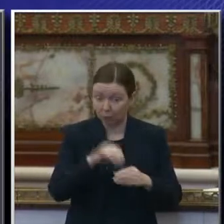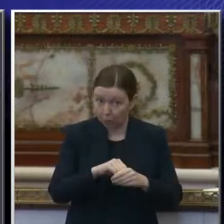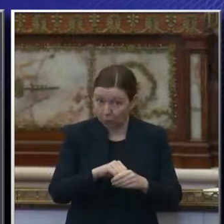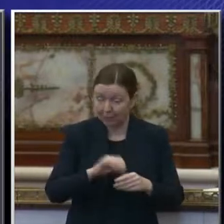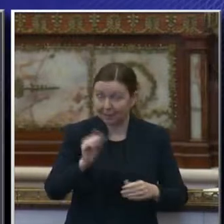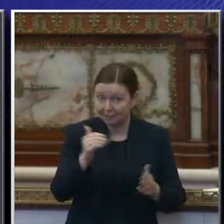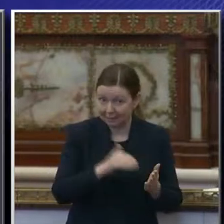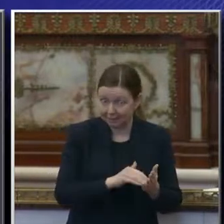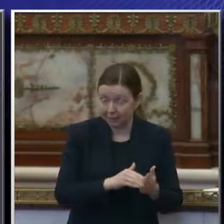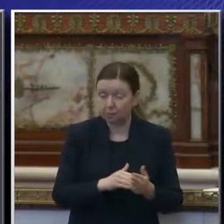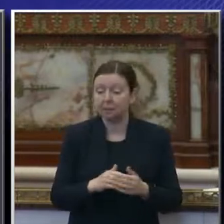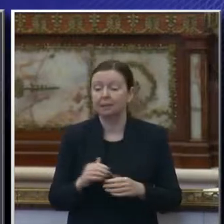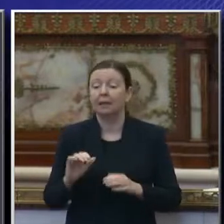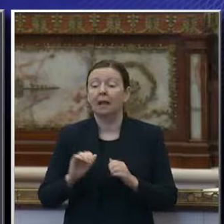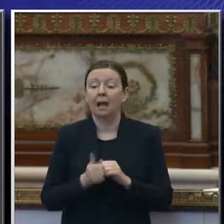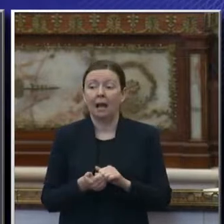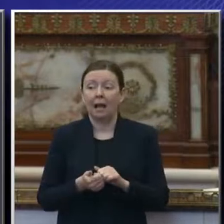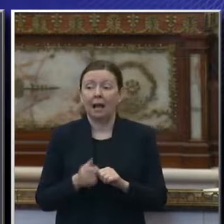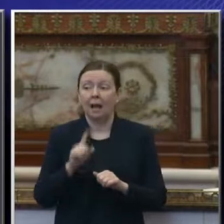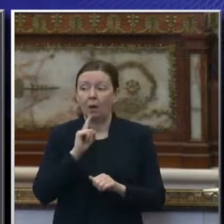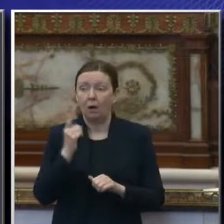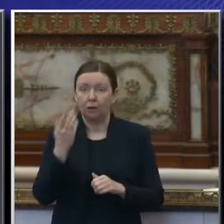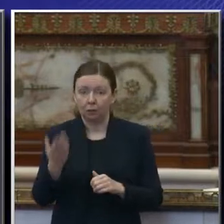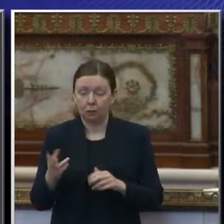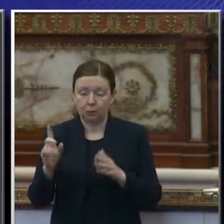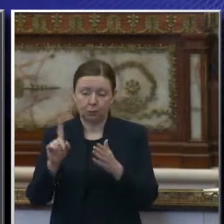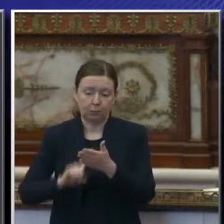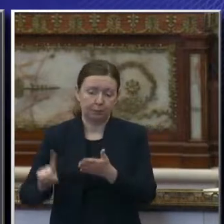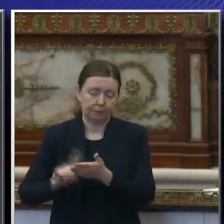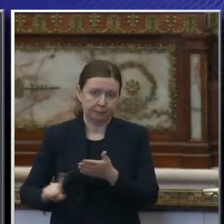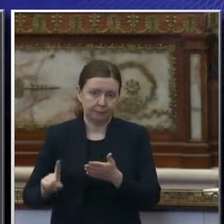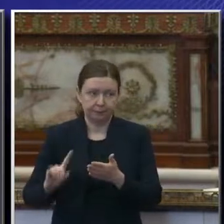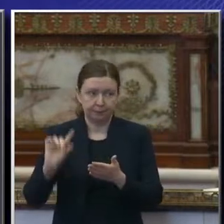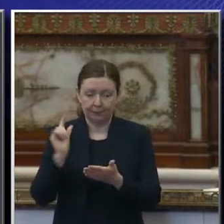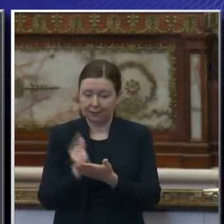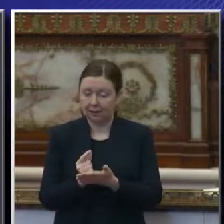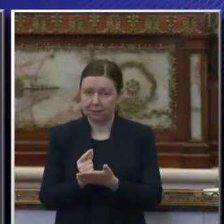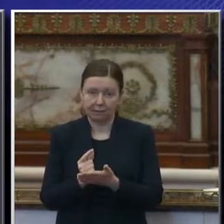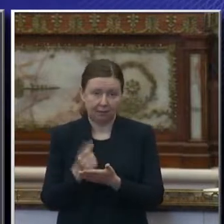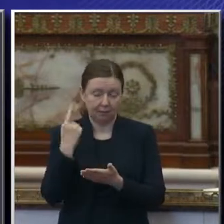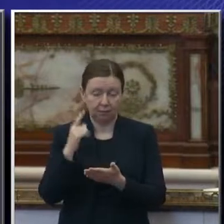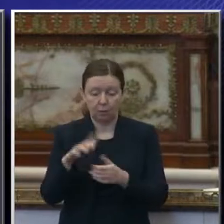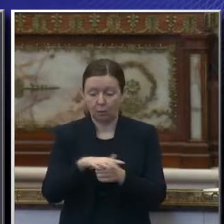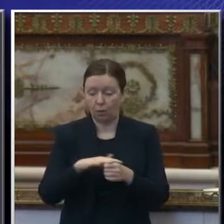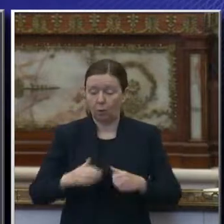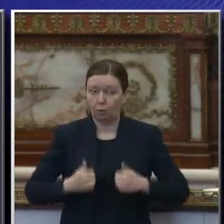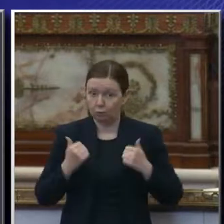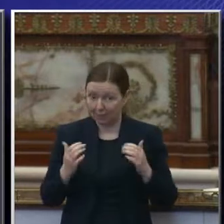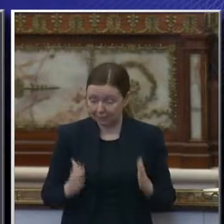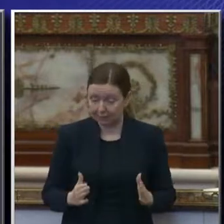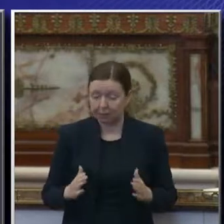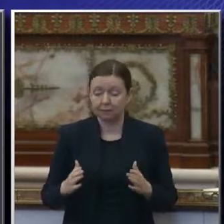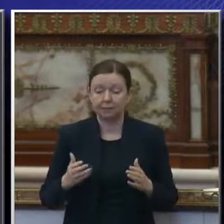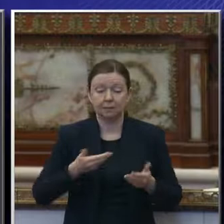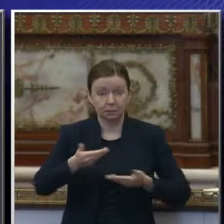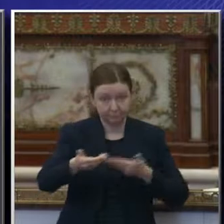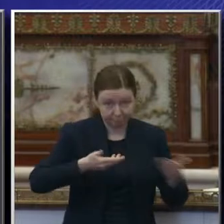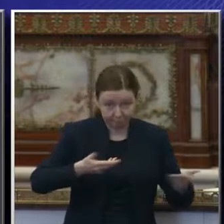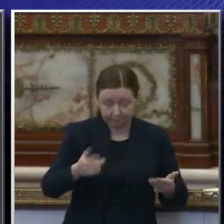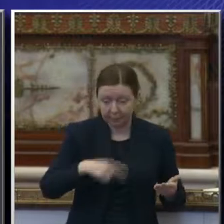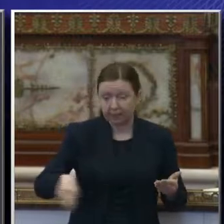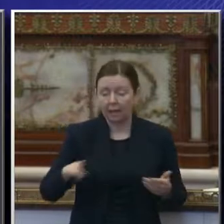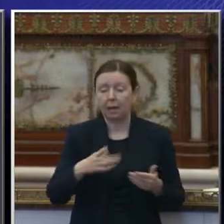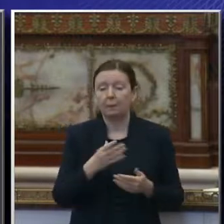10,000? How are you looking at the guarantee about local residents filling it? And is there like